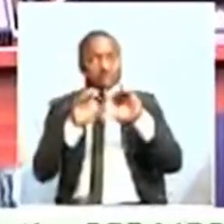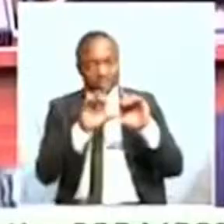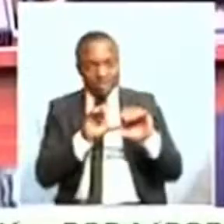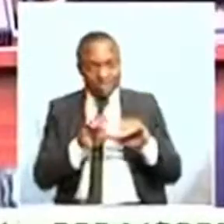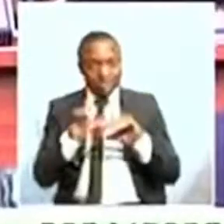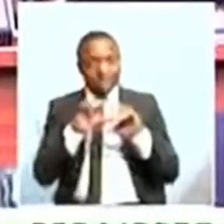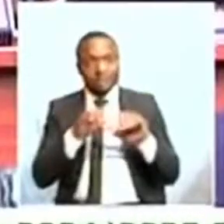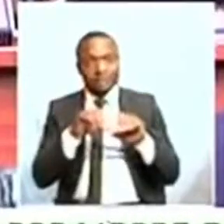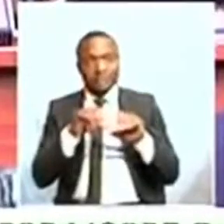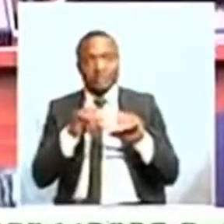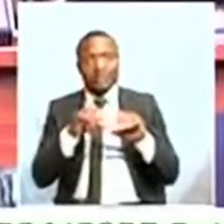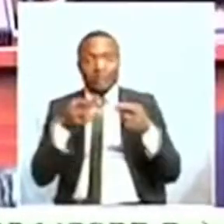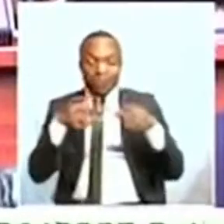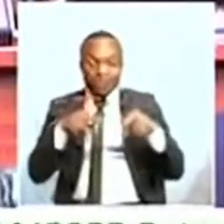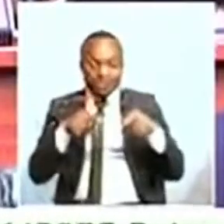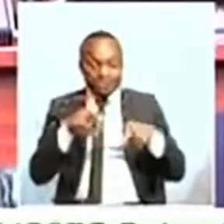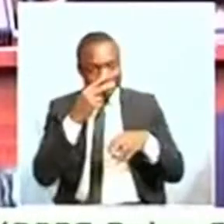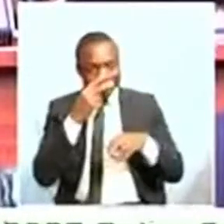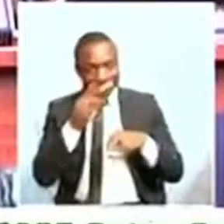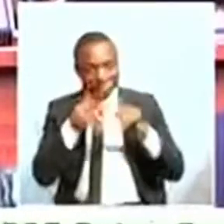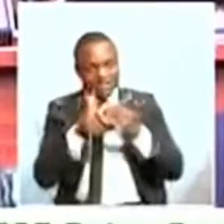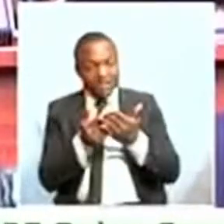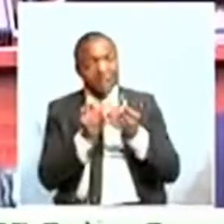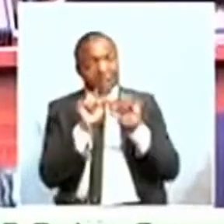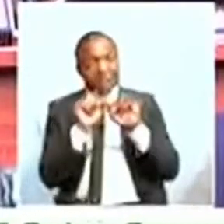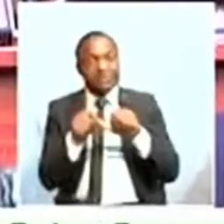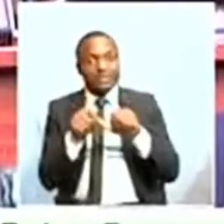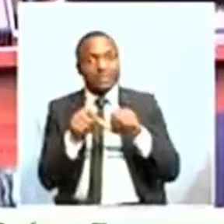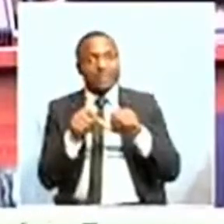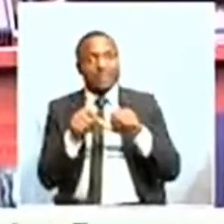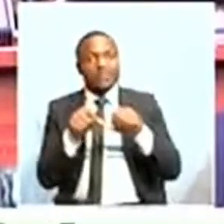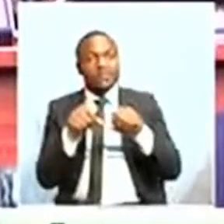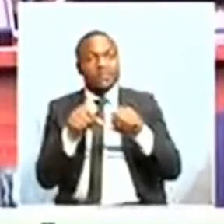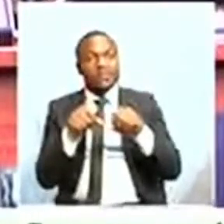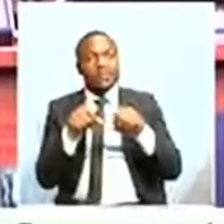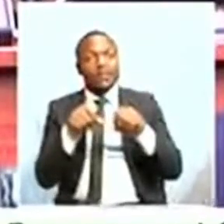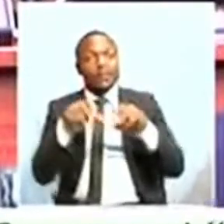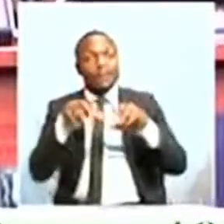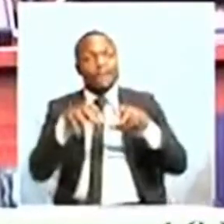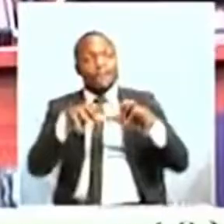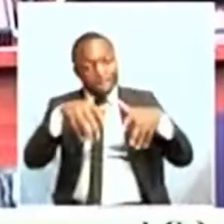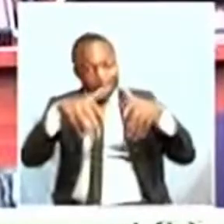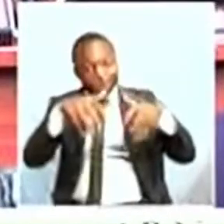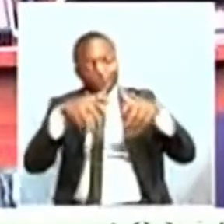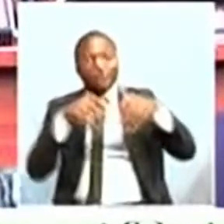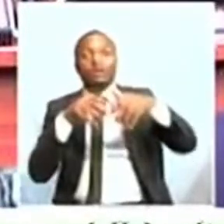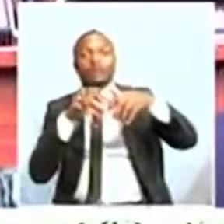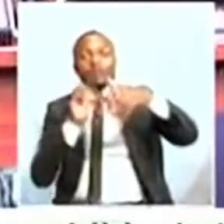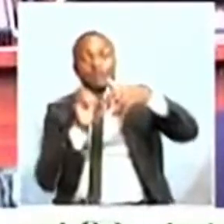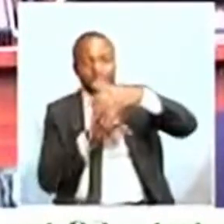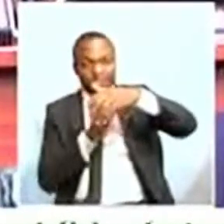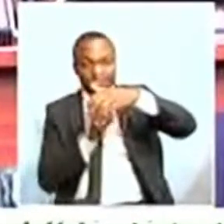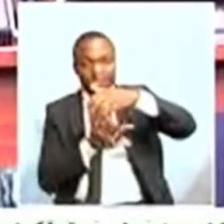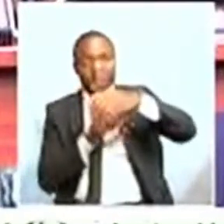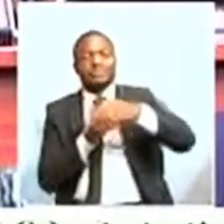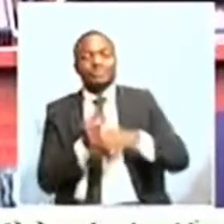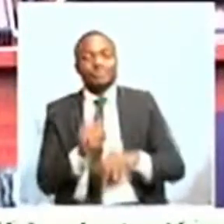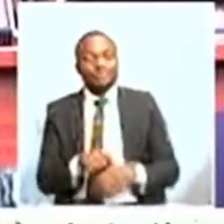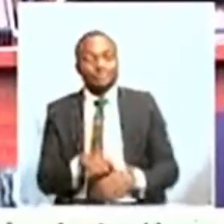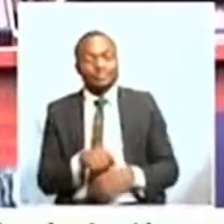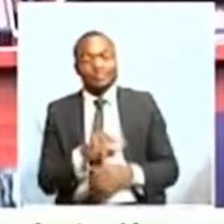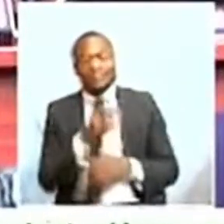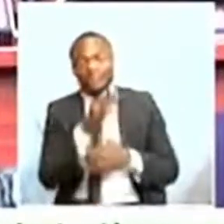undertaking feasibility studies to see where we can also do dams. In areas where we